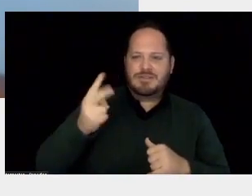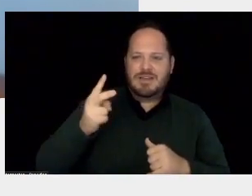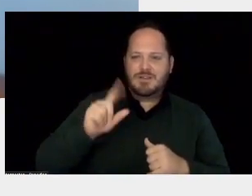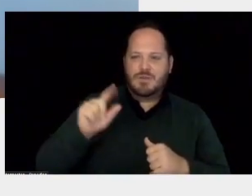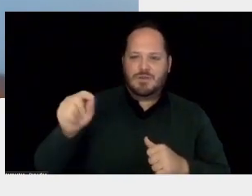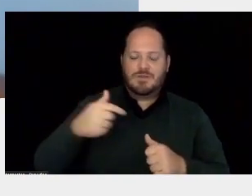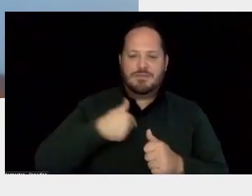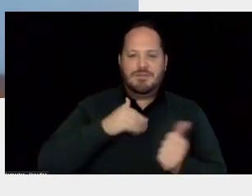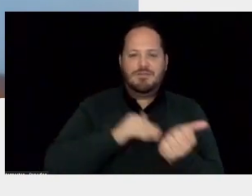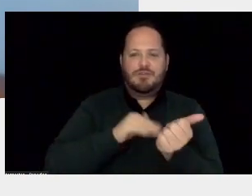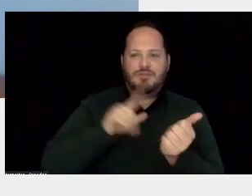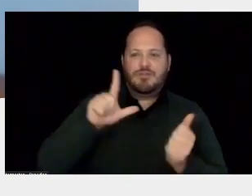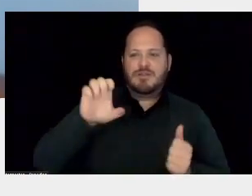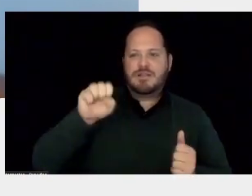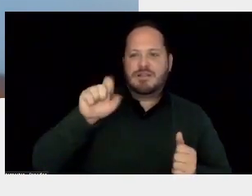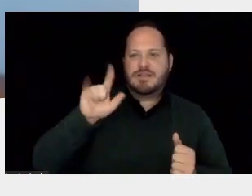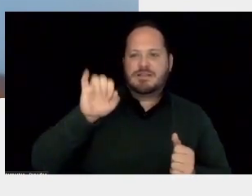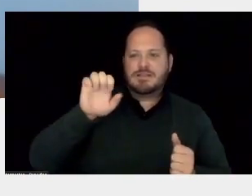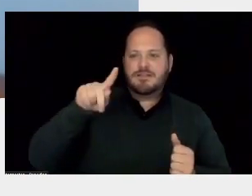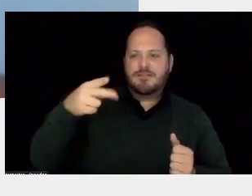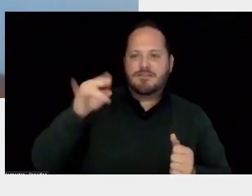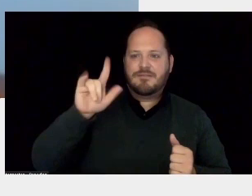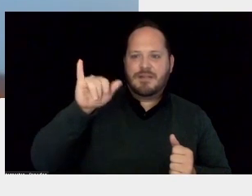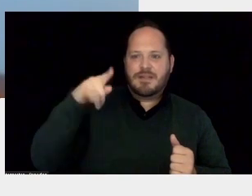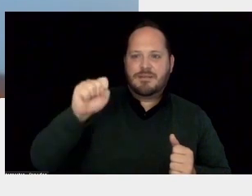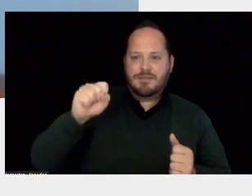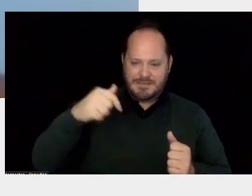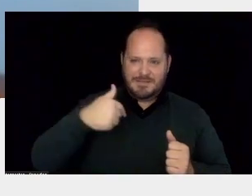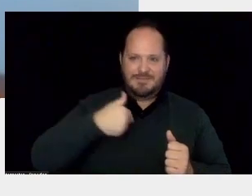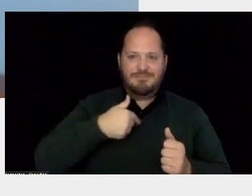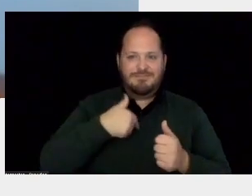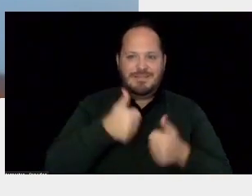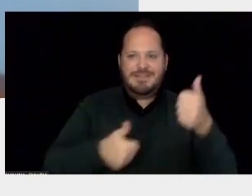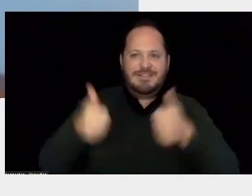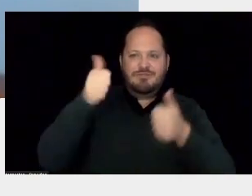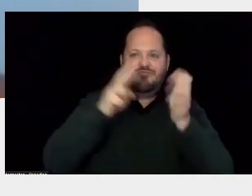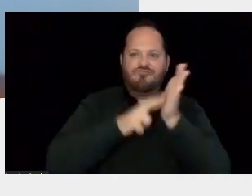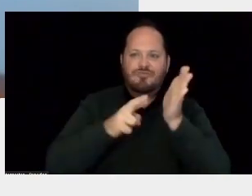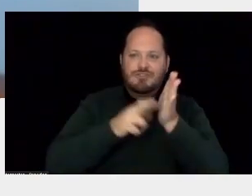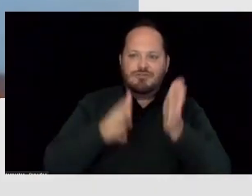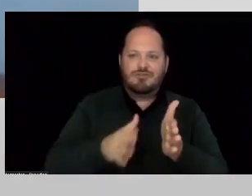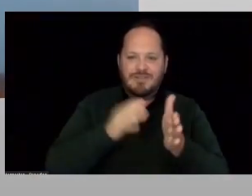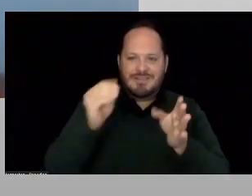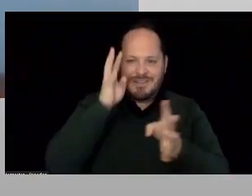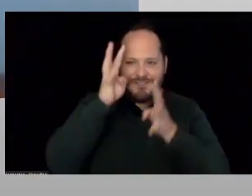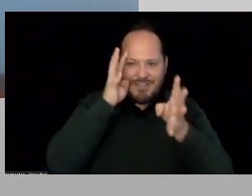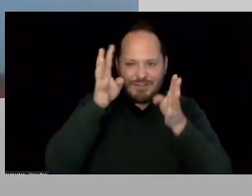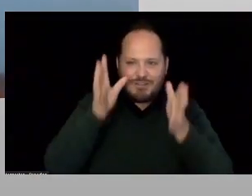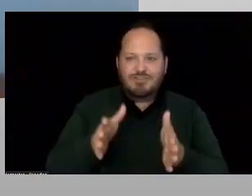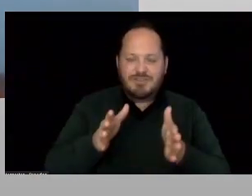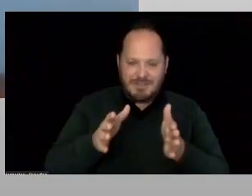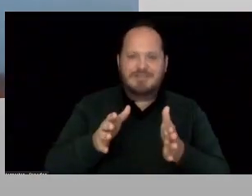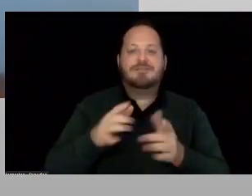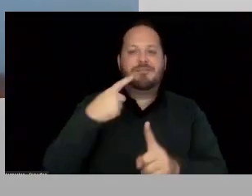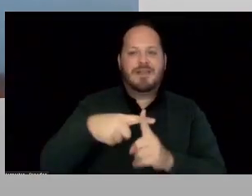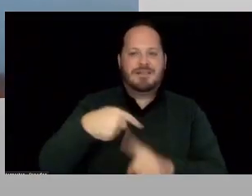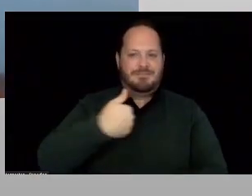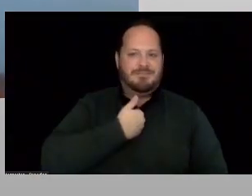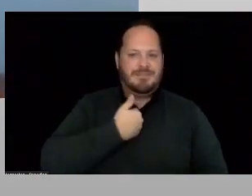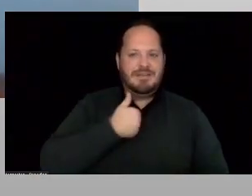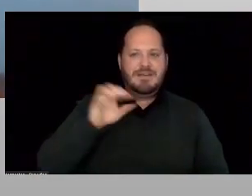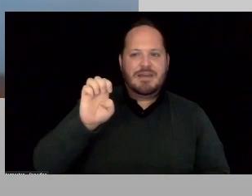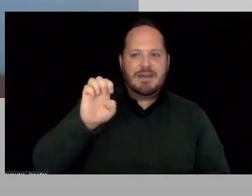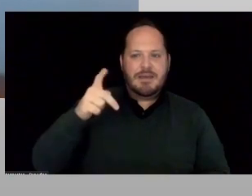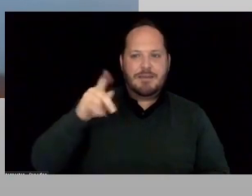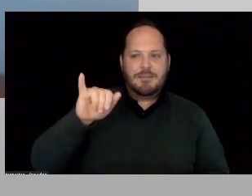of Research Insights and Innovations at SEIU 775 Benefits Group and an epidemiologist. I'm joined by Dr.